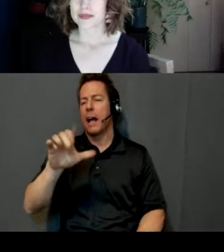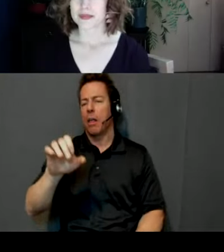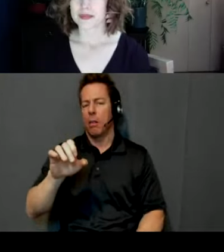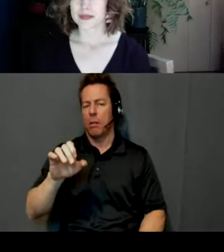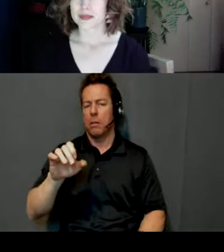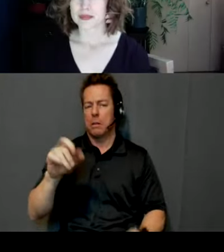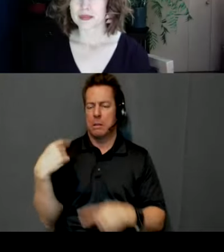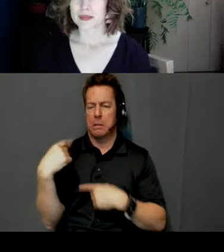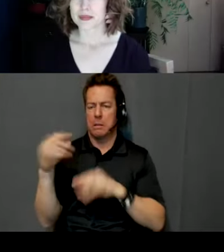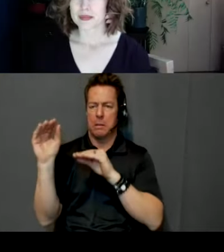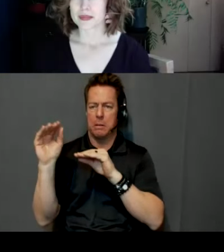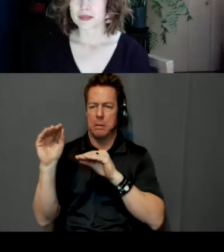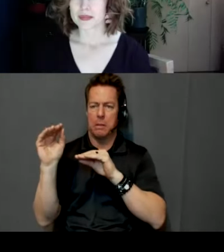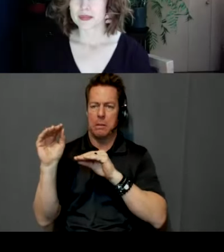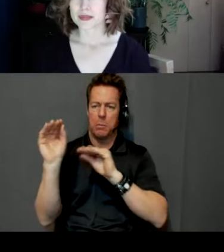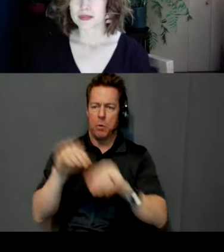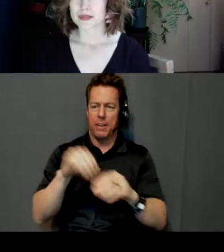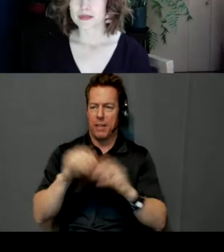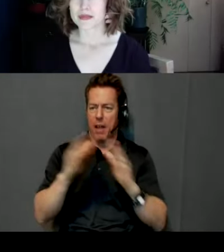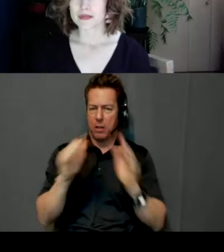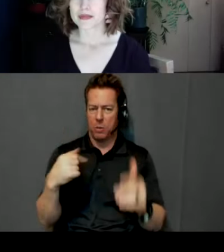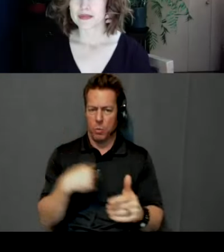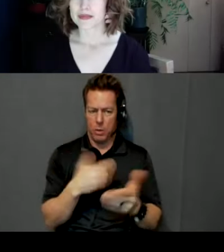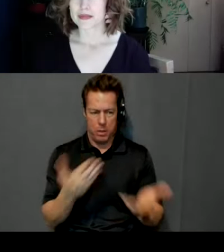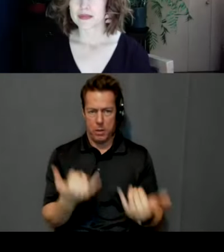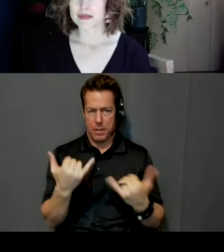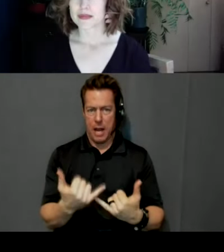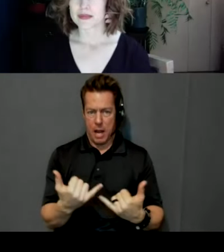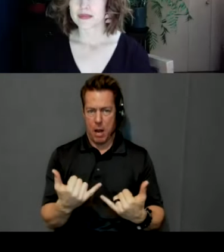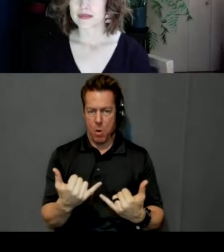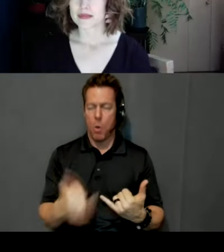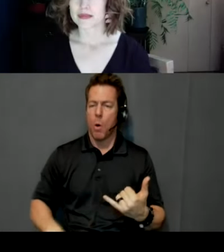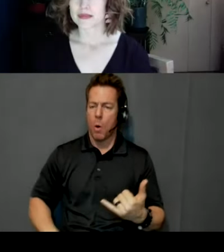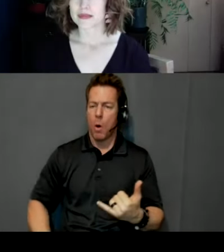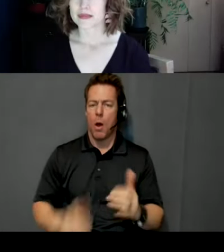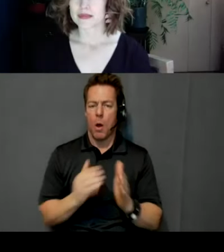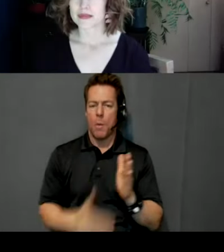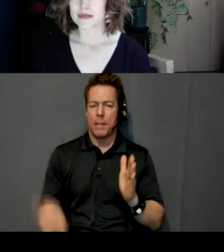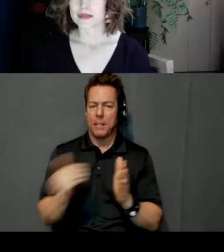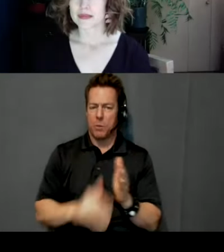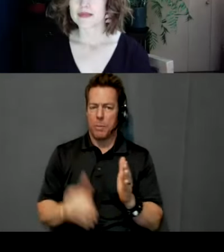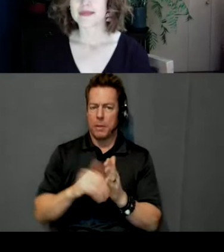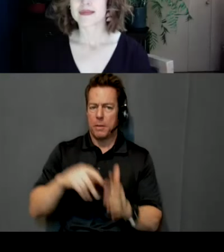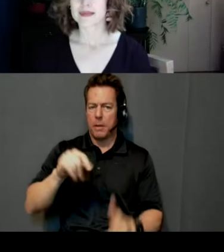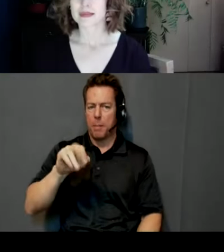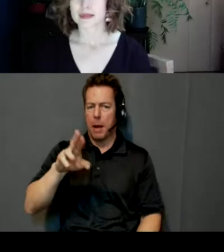moving into the house that we're in now. There is a repetition of that pattern throughout my